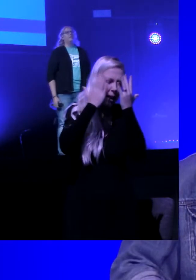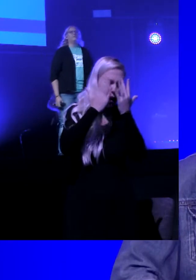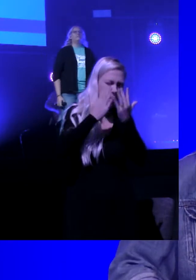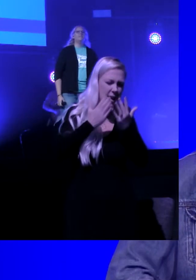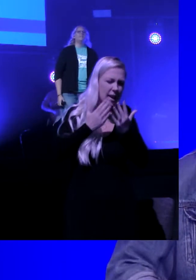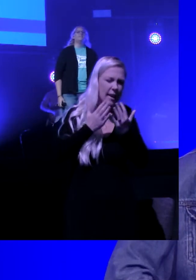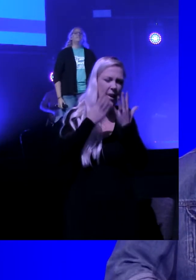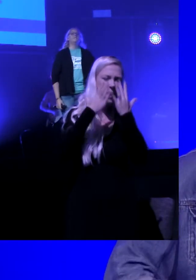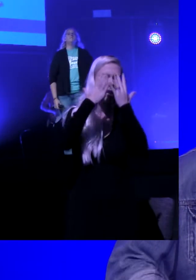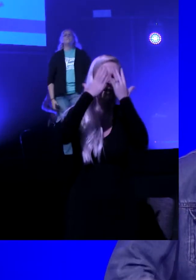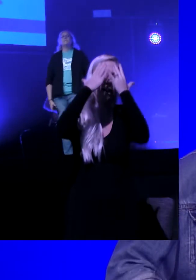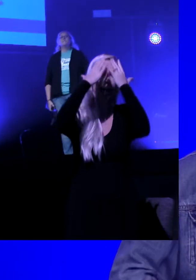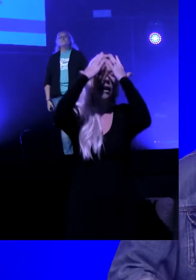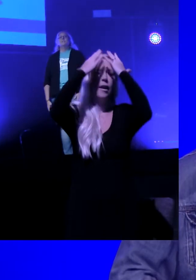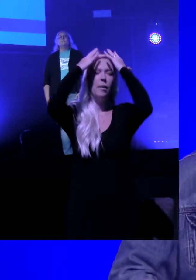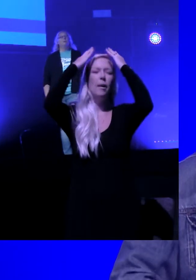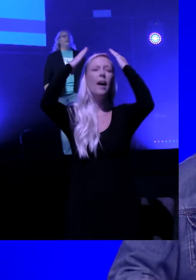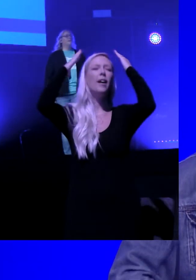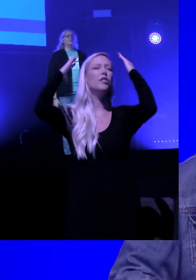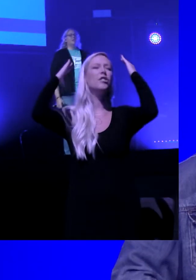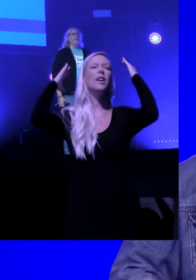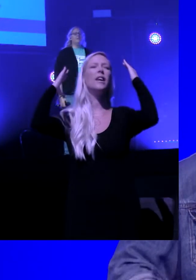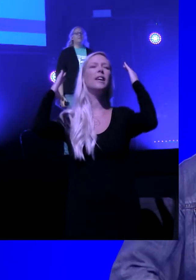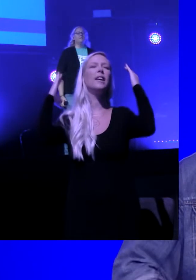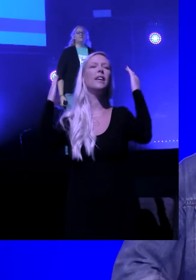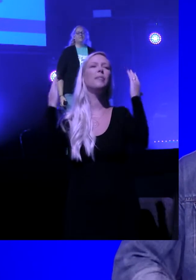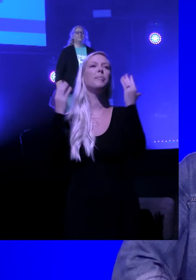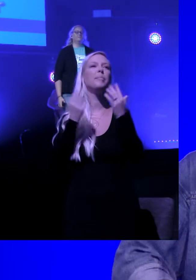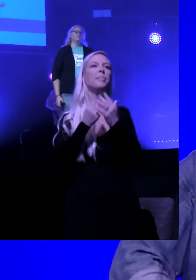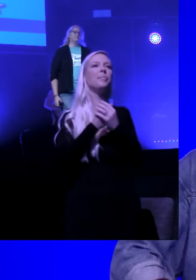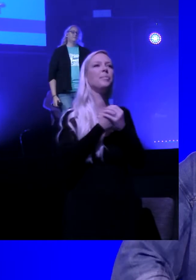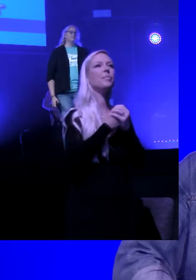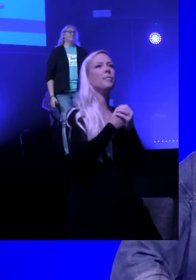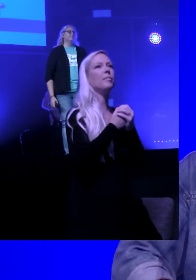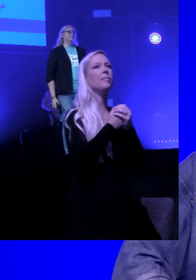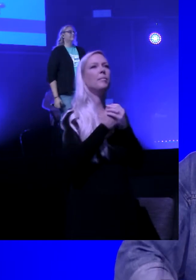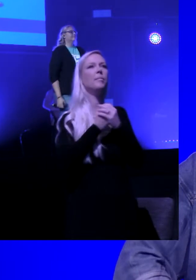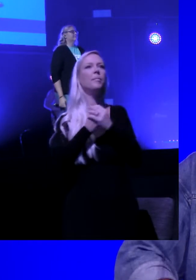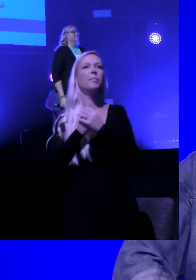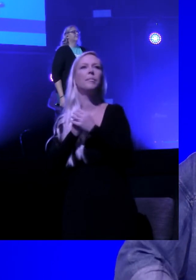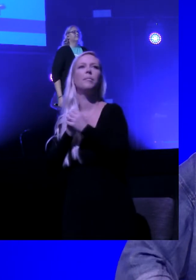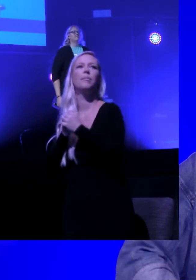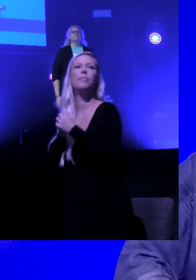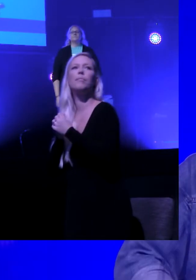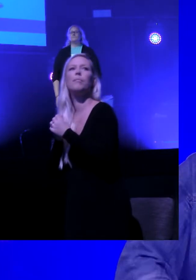Bearing beneath my shame,